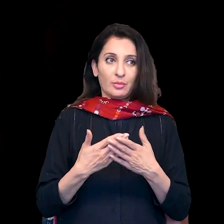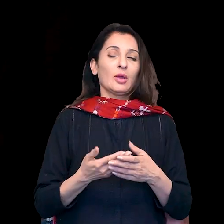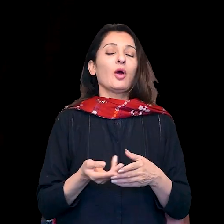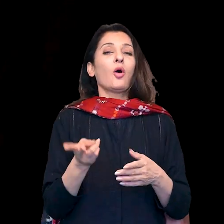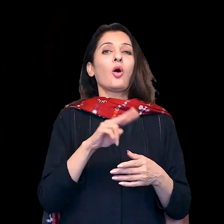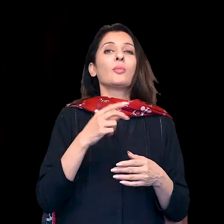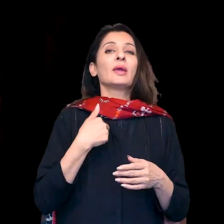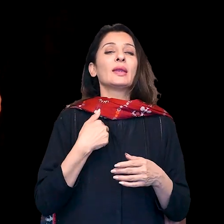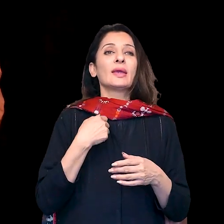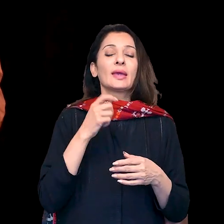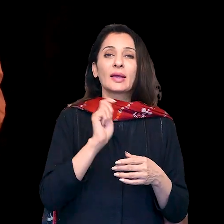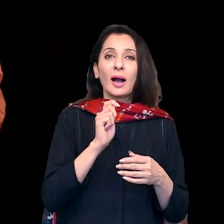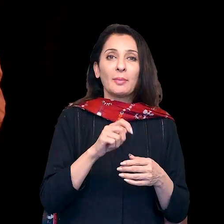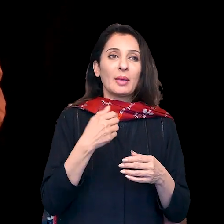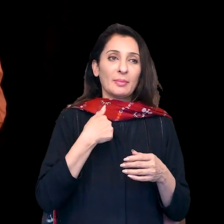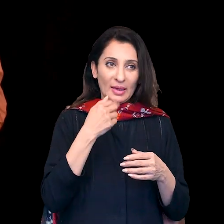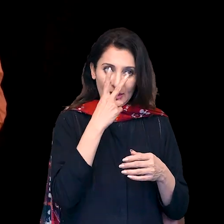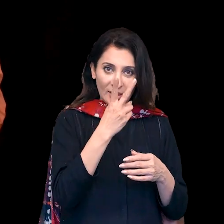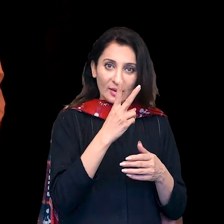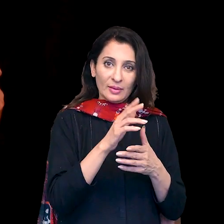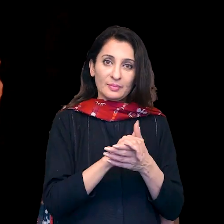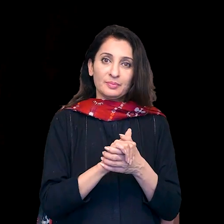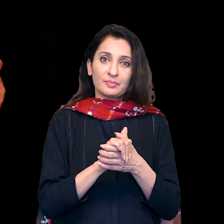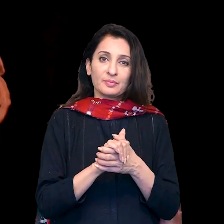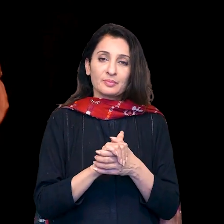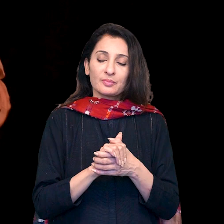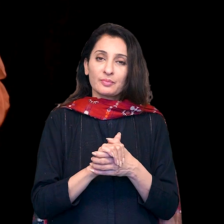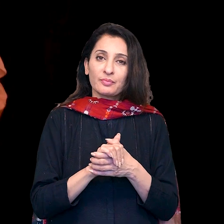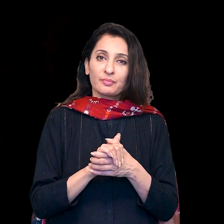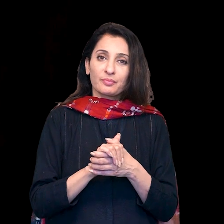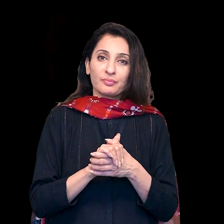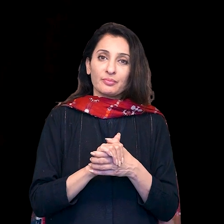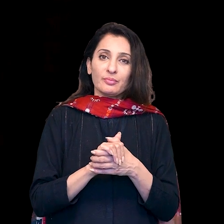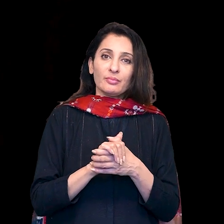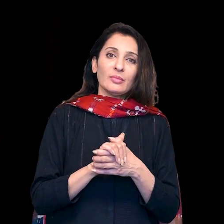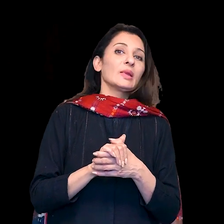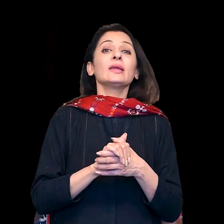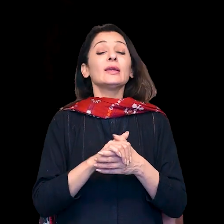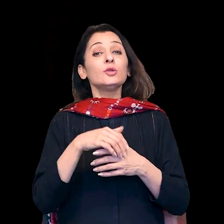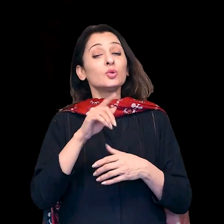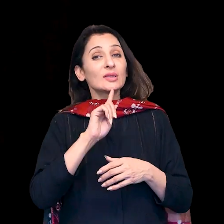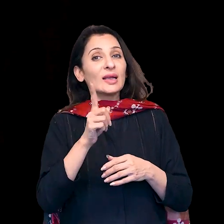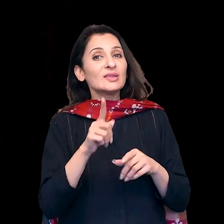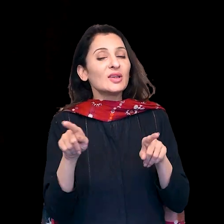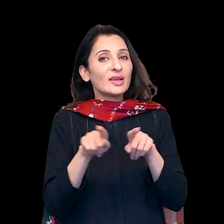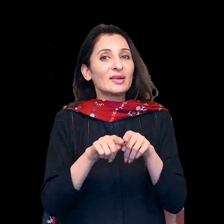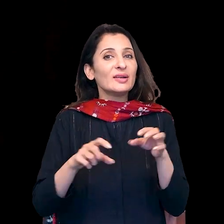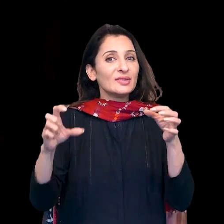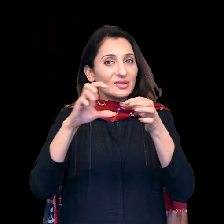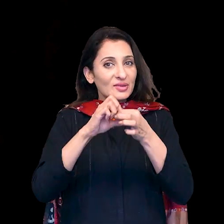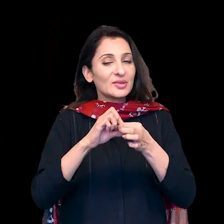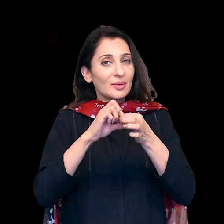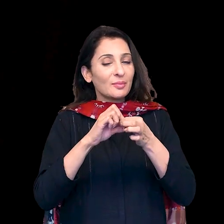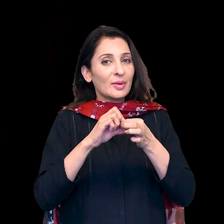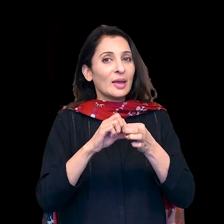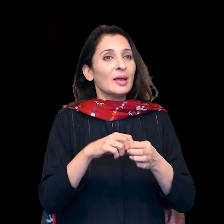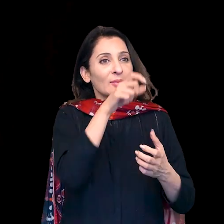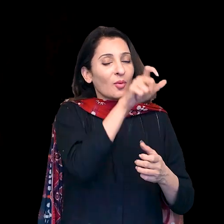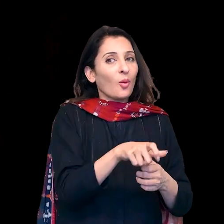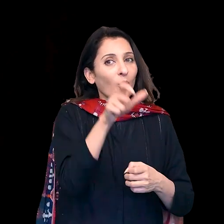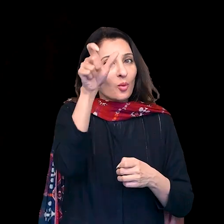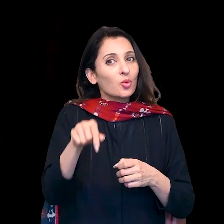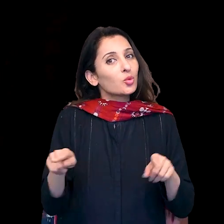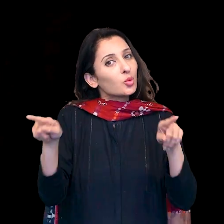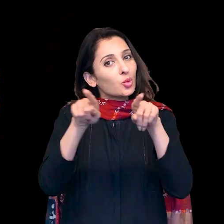seen quite closely is how two relationships resemble one another. Those two relationships are one